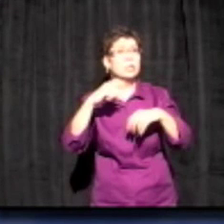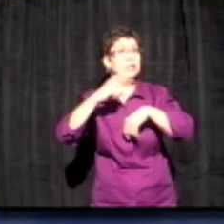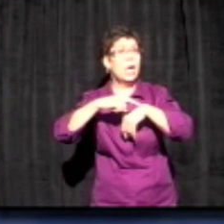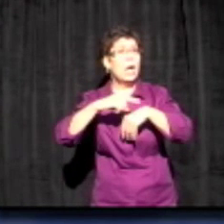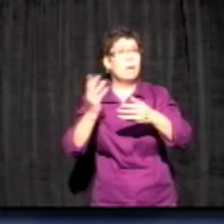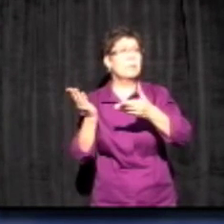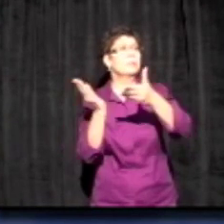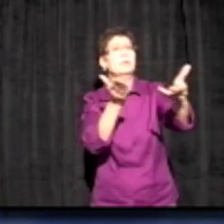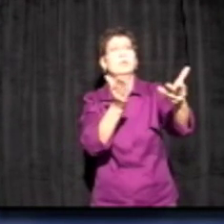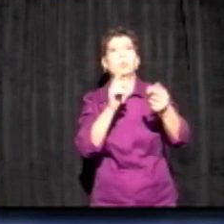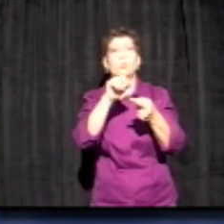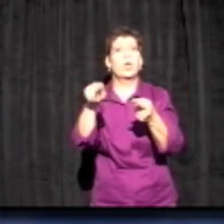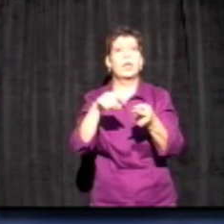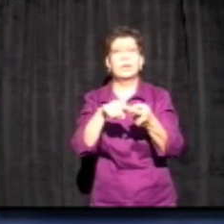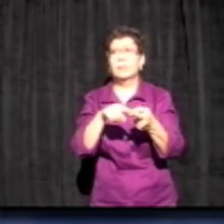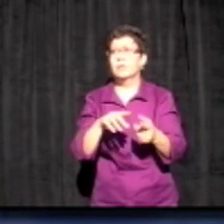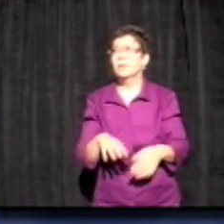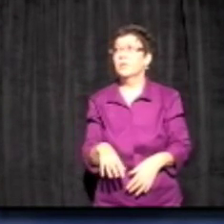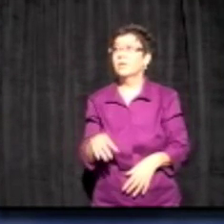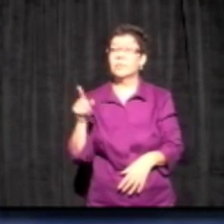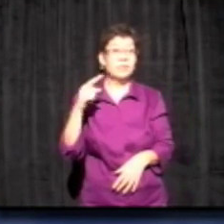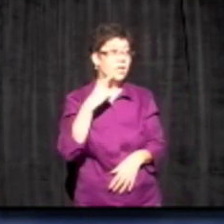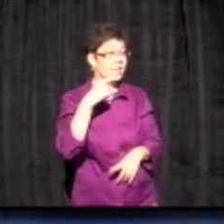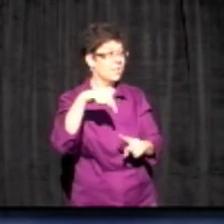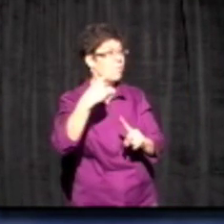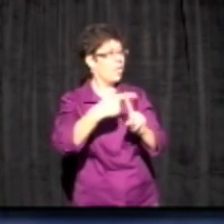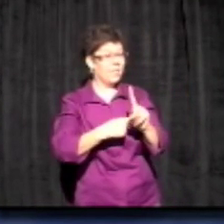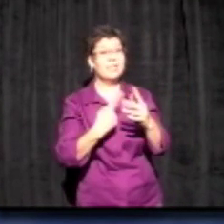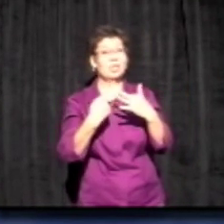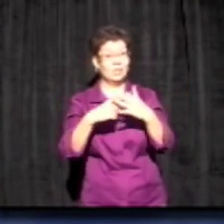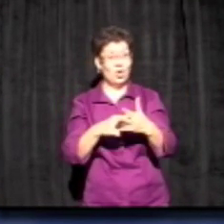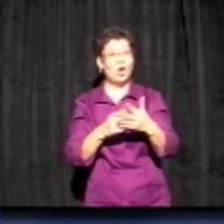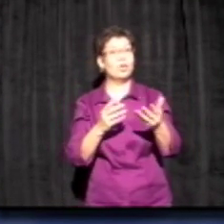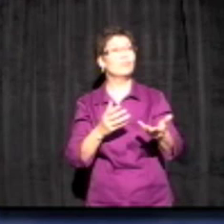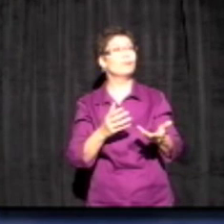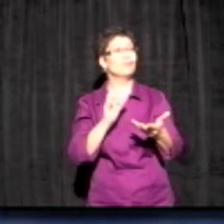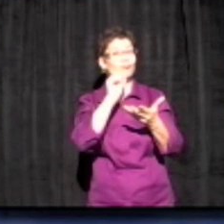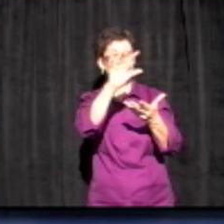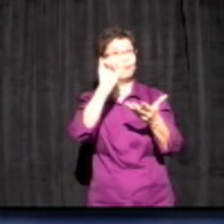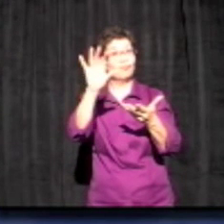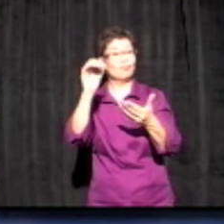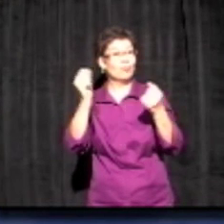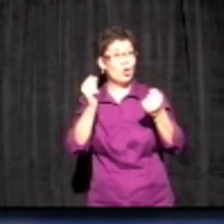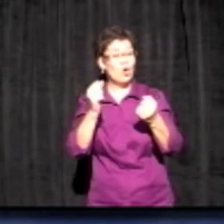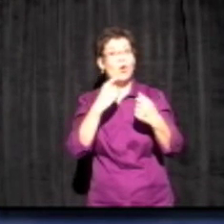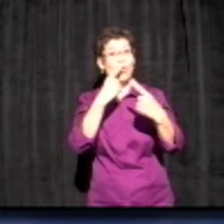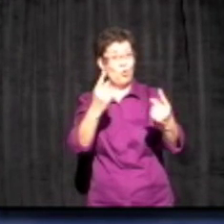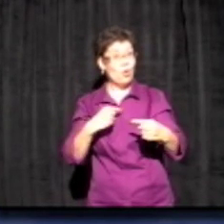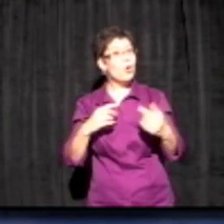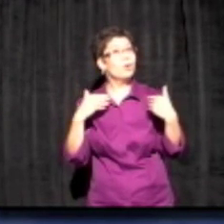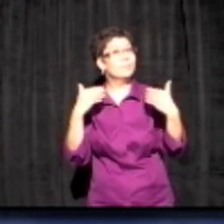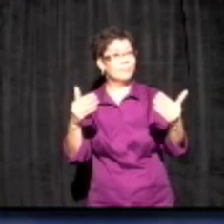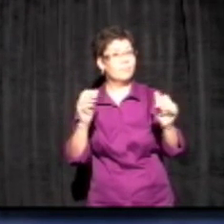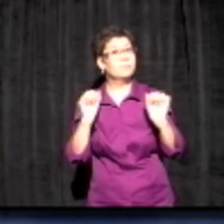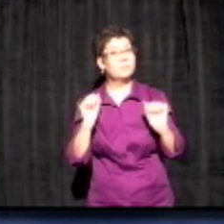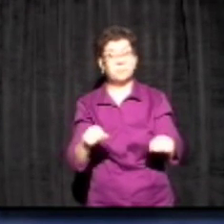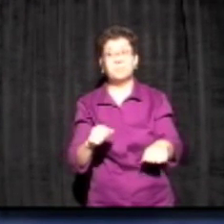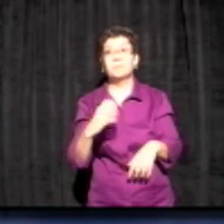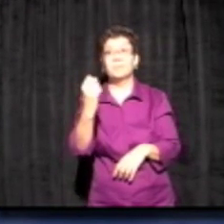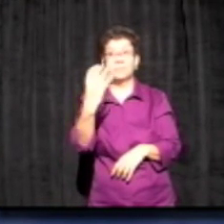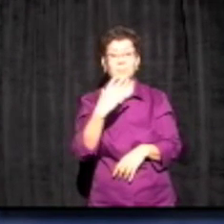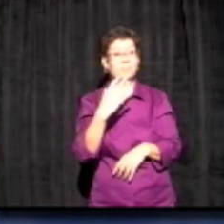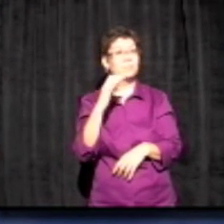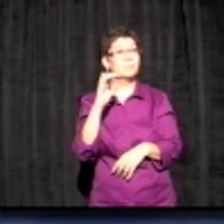are delivering this month. And if you'd like to place an order, just send it